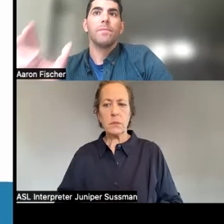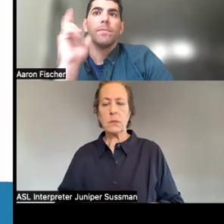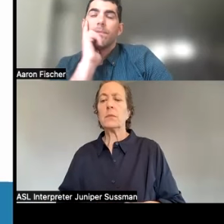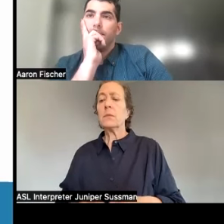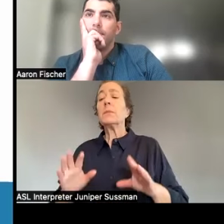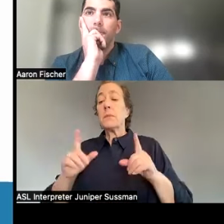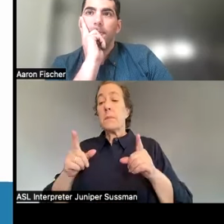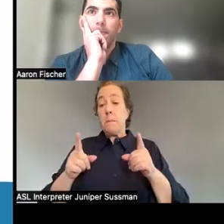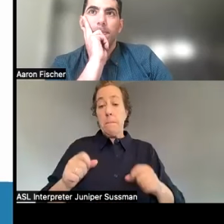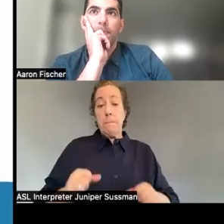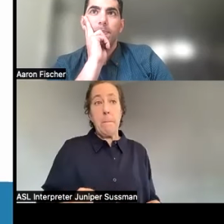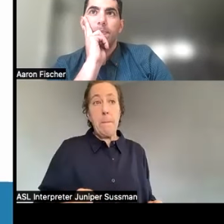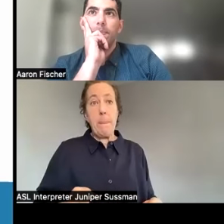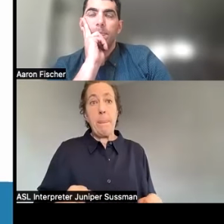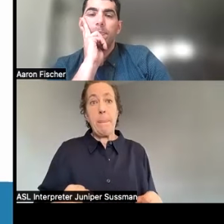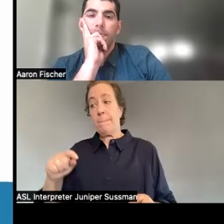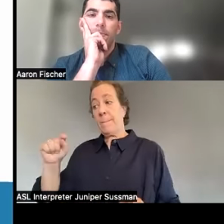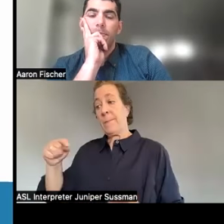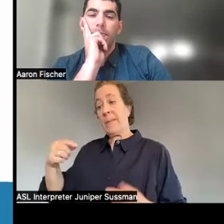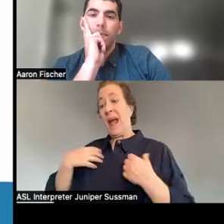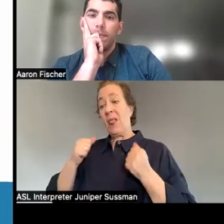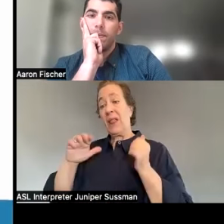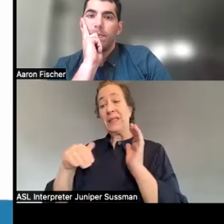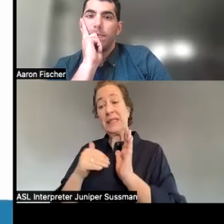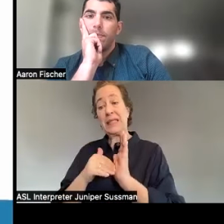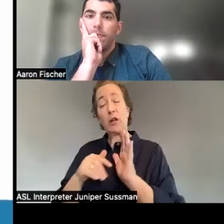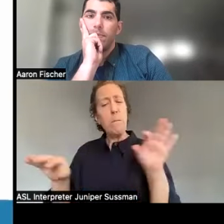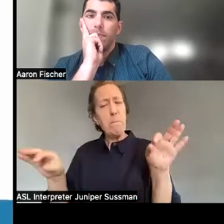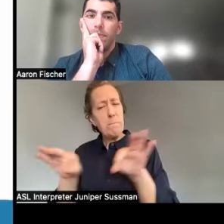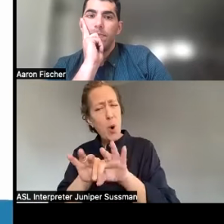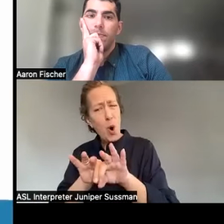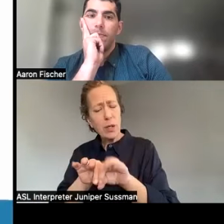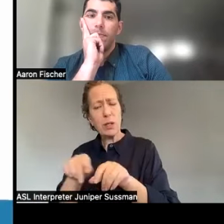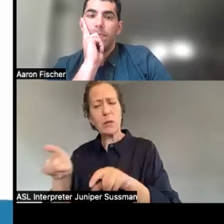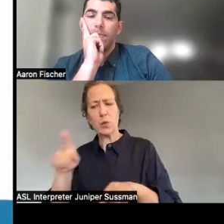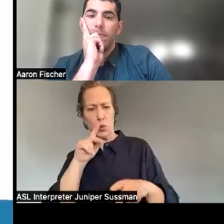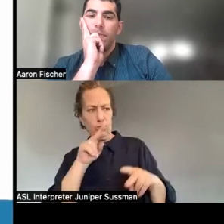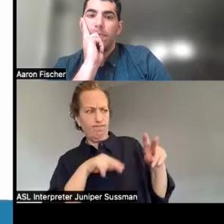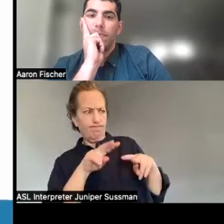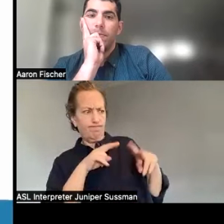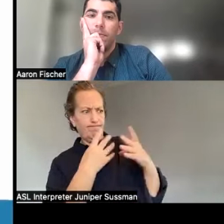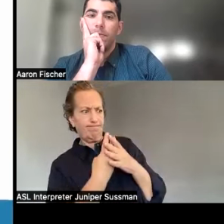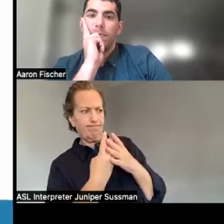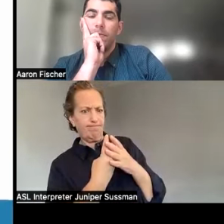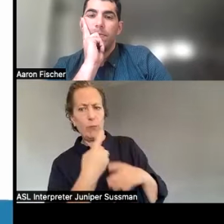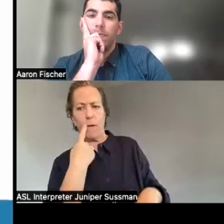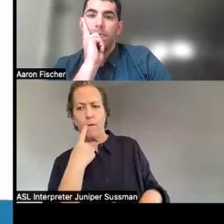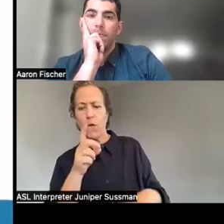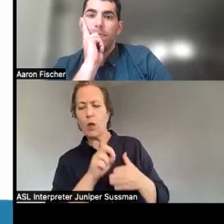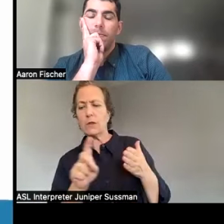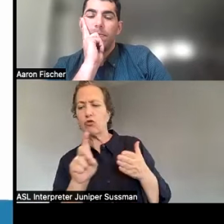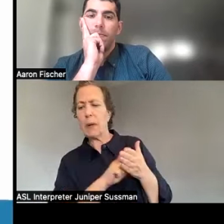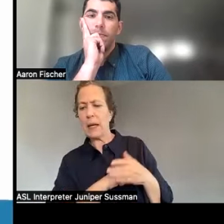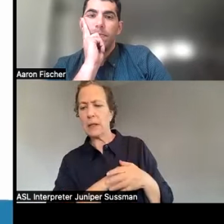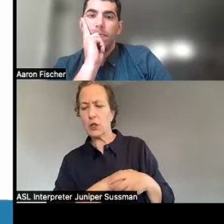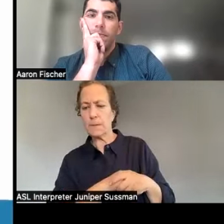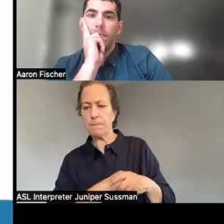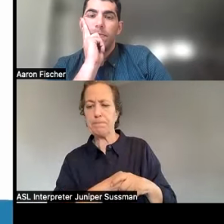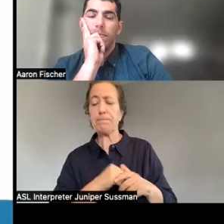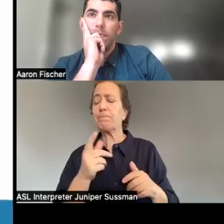One important role of the health center is to screen for discrimination. It's not often thought of as